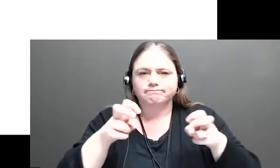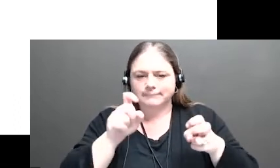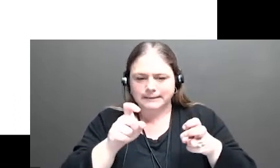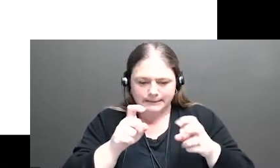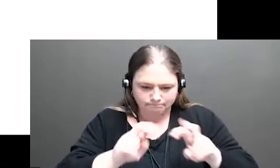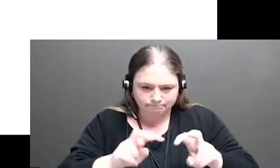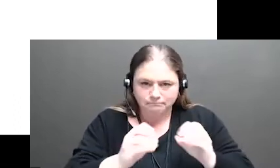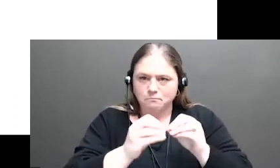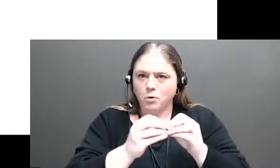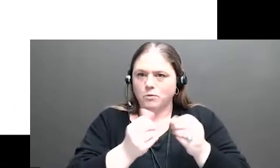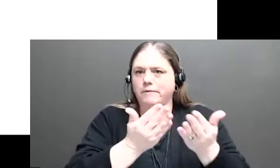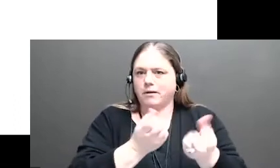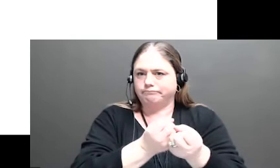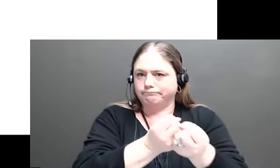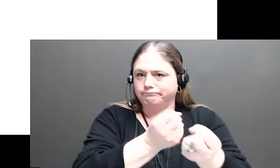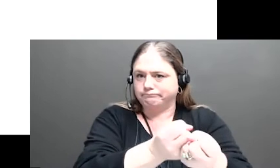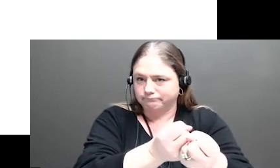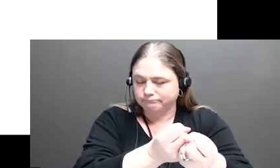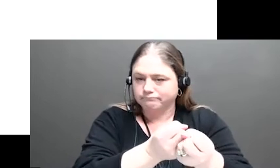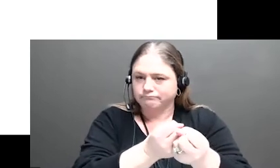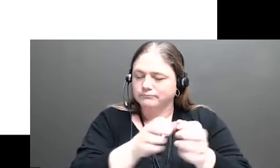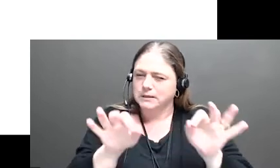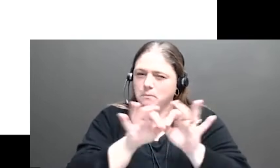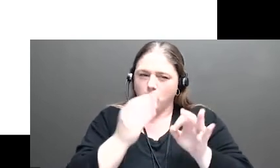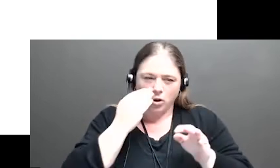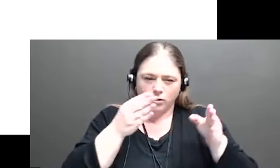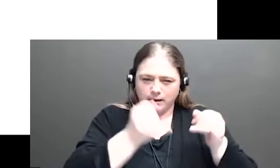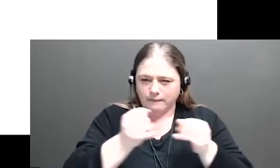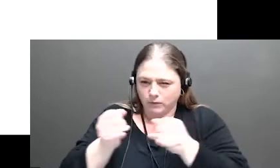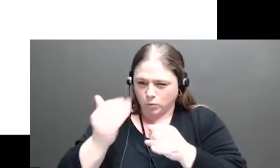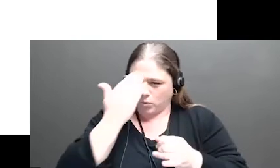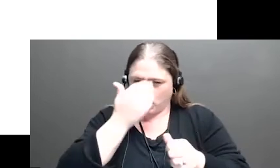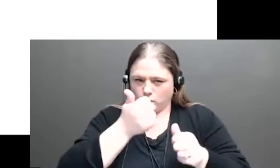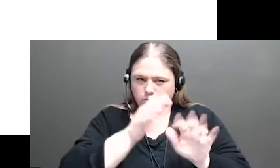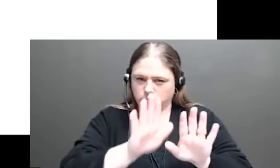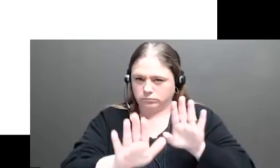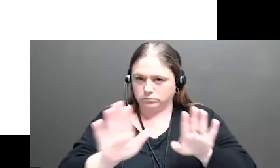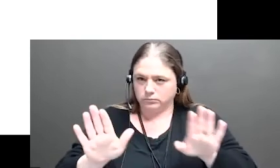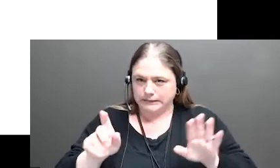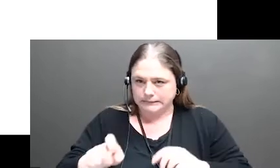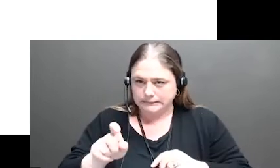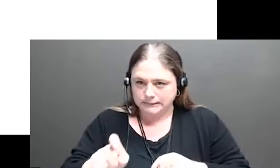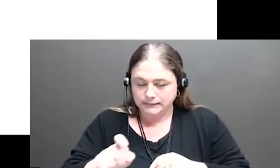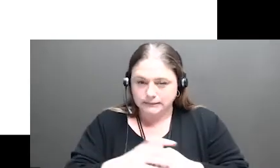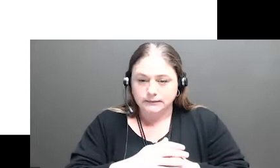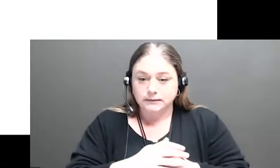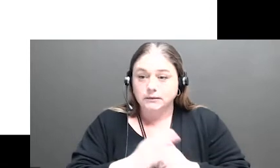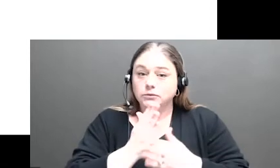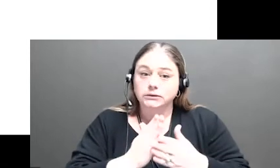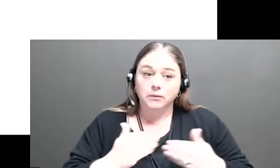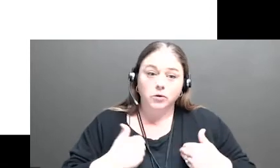So it's critical to mention here as well that while yes, Many youth come to programs like Youth of Future in